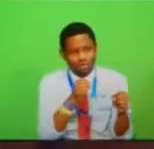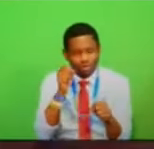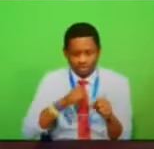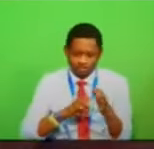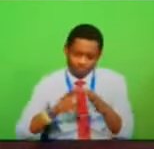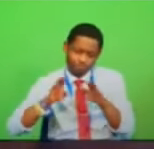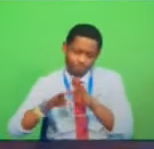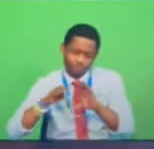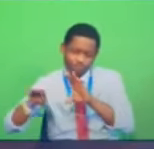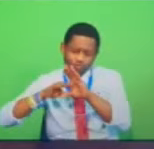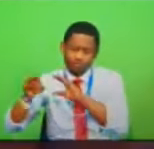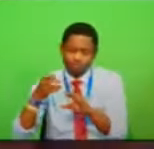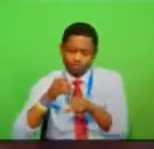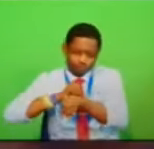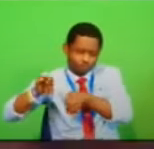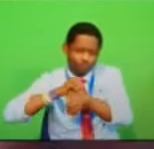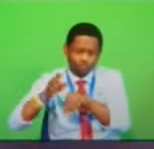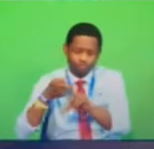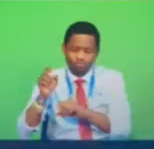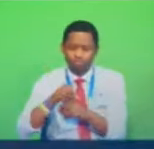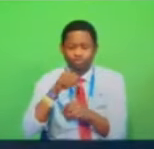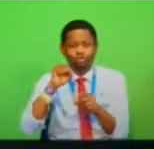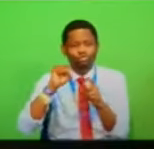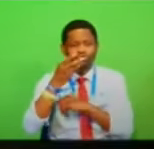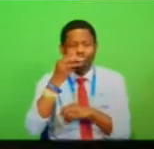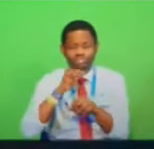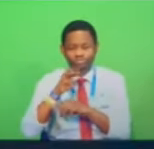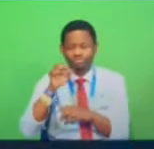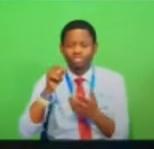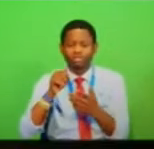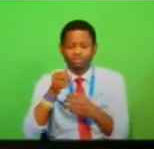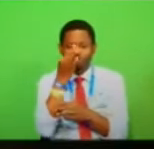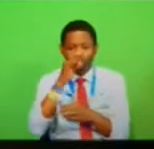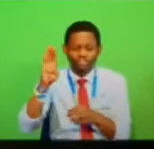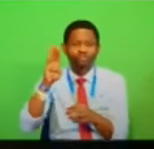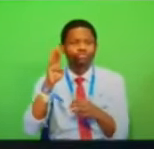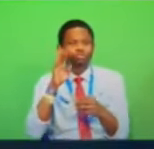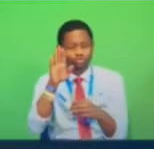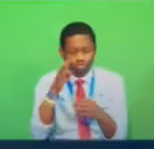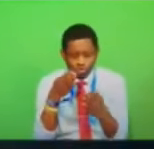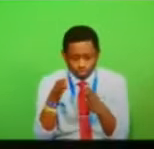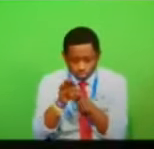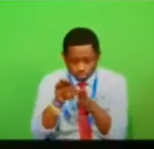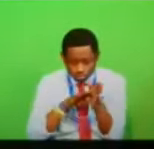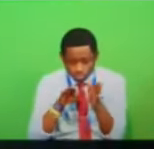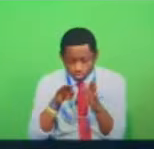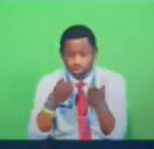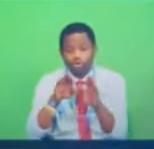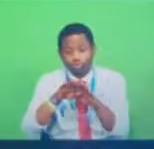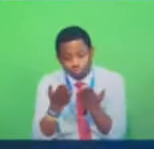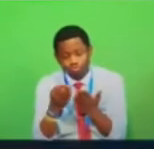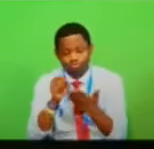handles. Power must flow from your Facebook page. Power must flow from the books that you write. Power must flow from